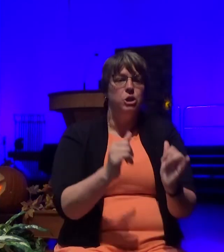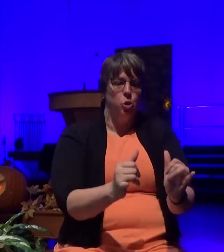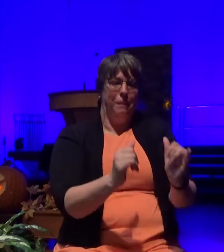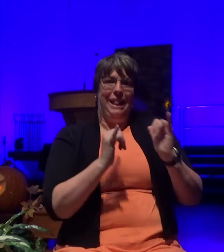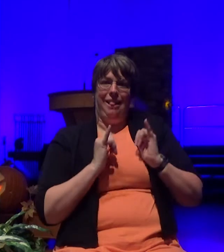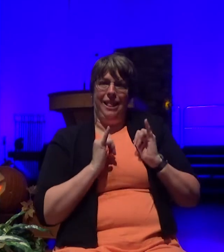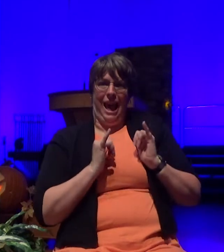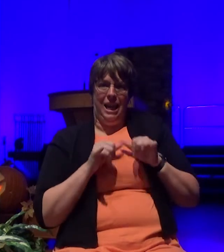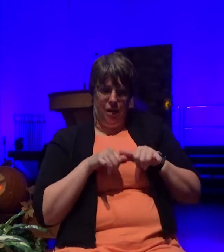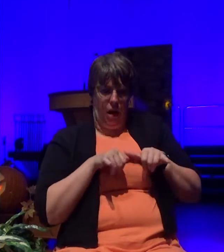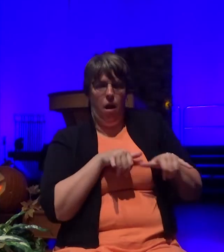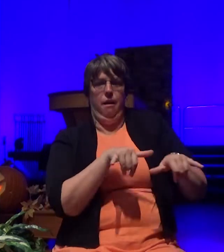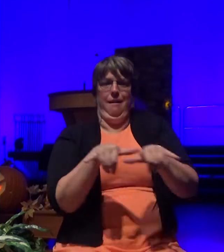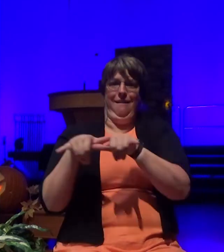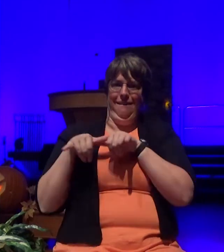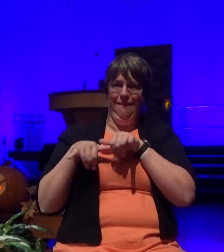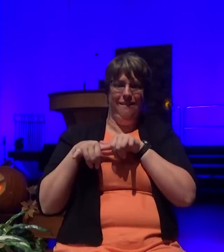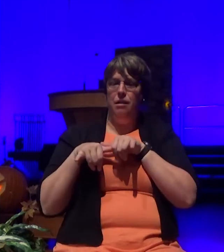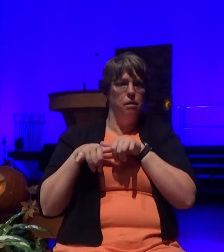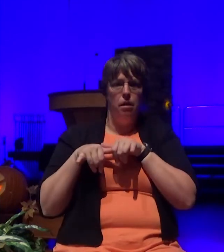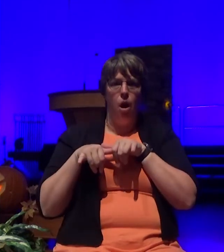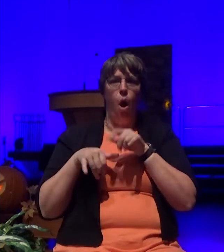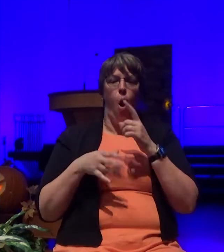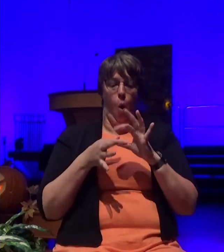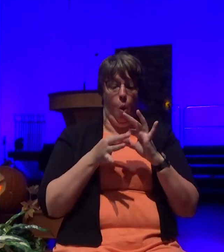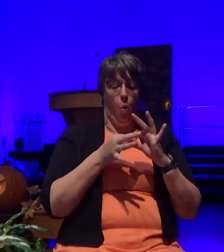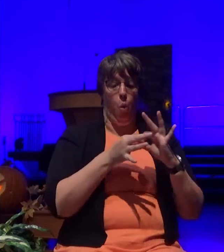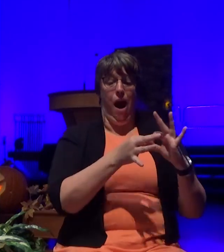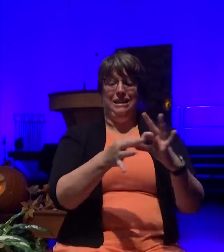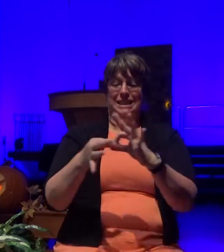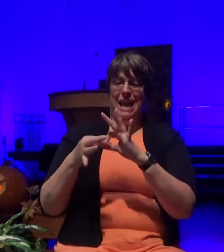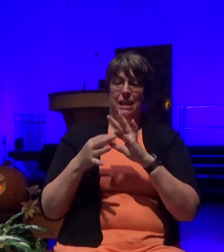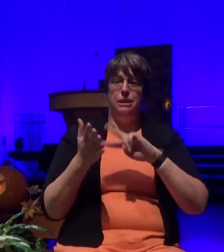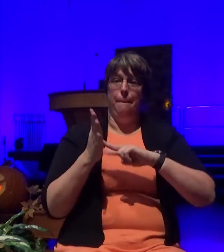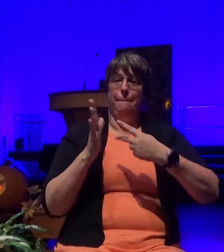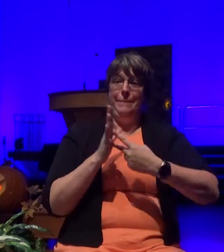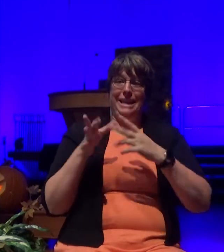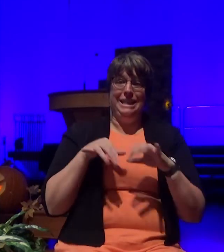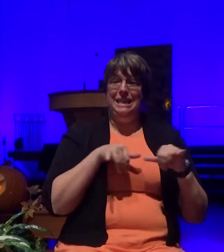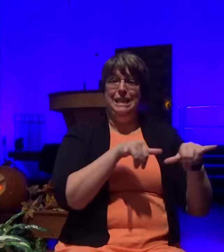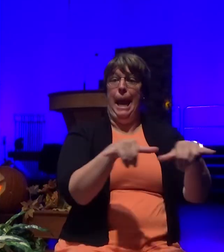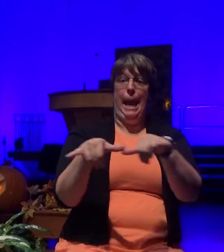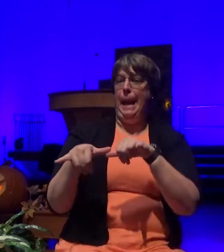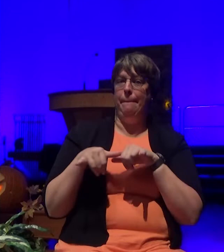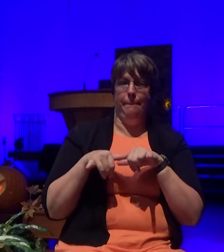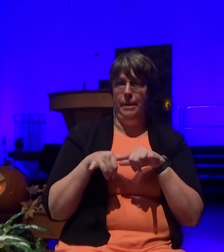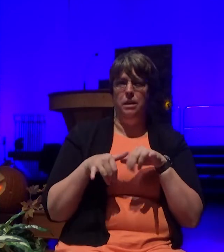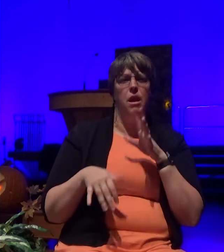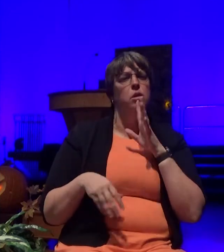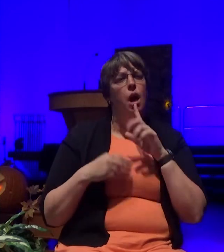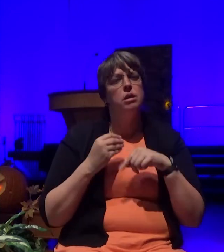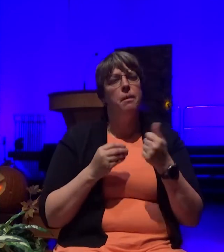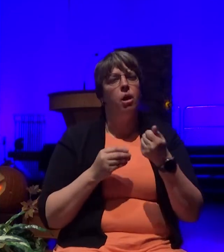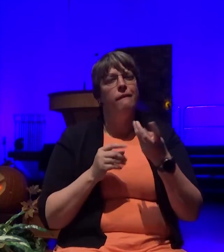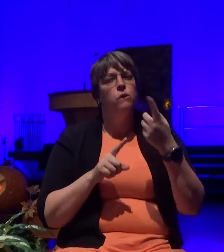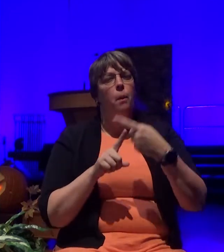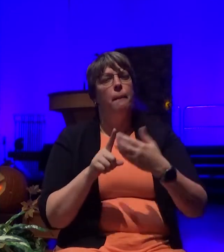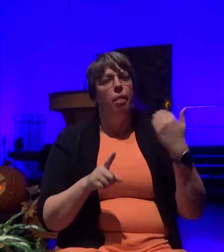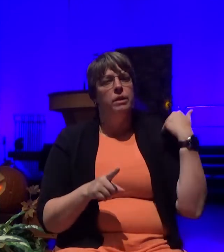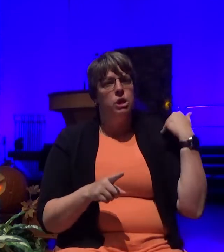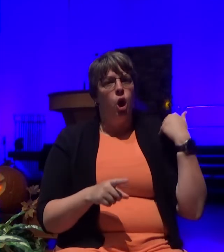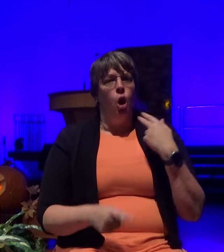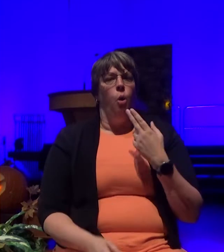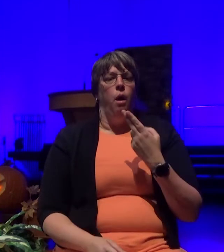That oneness is sameness. I talked about this a few months ago, and Ernest Holmes says very clearly to us,